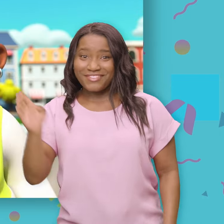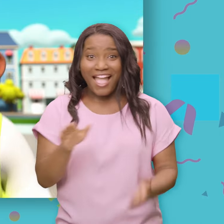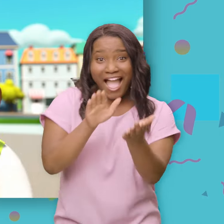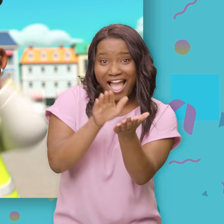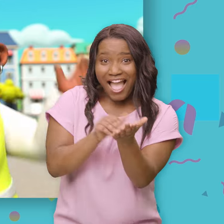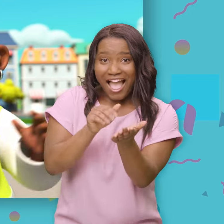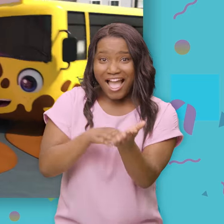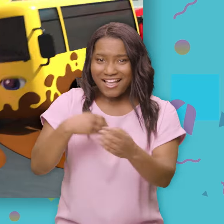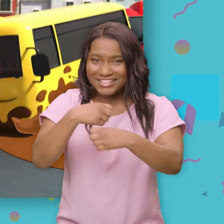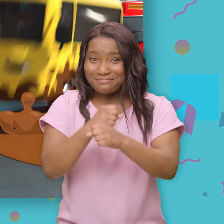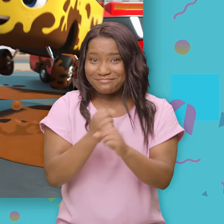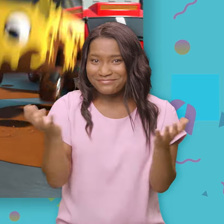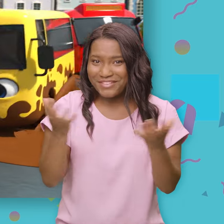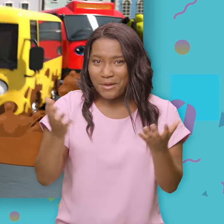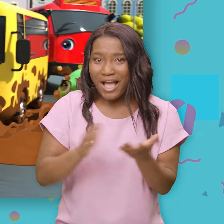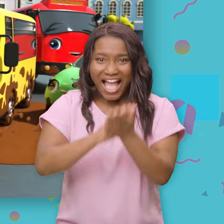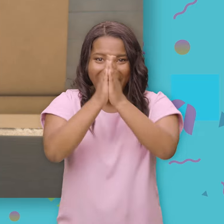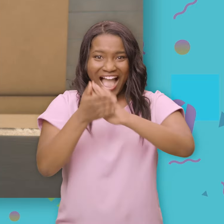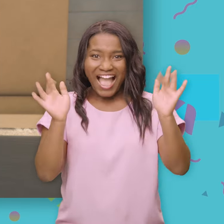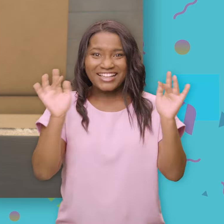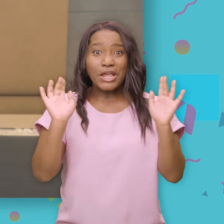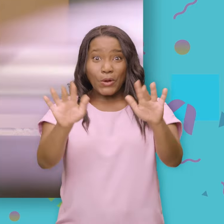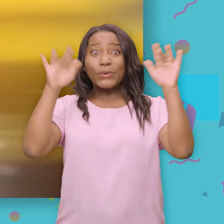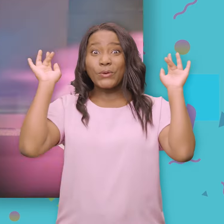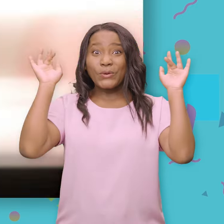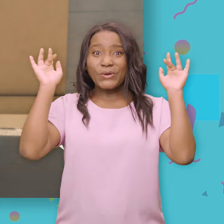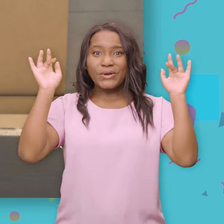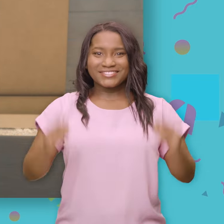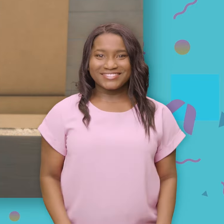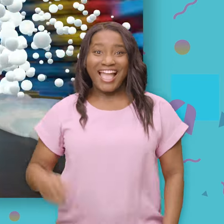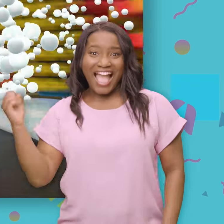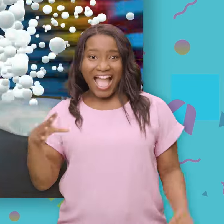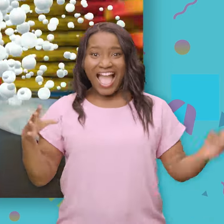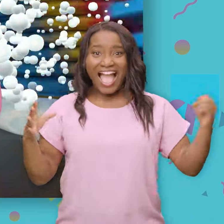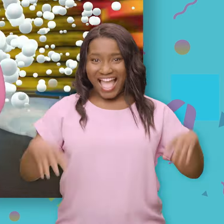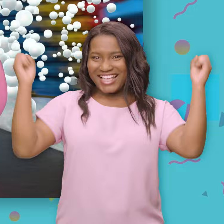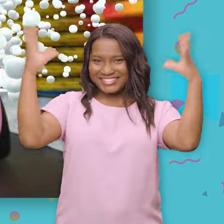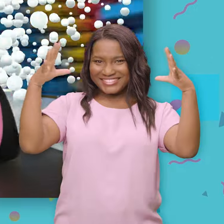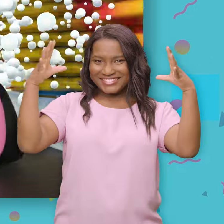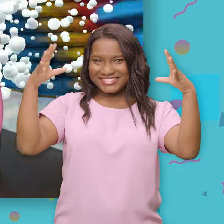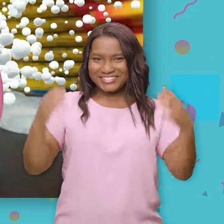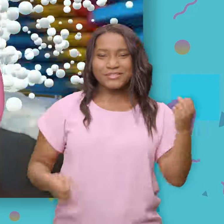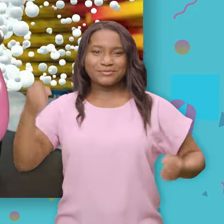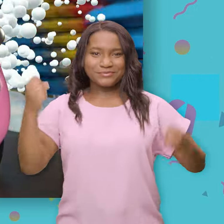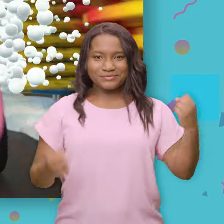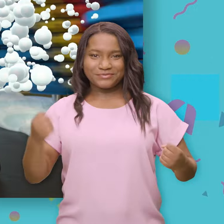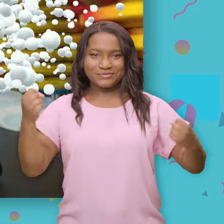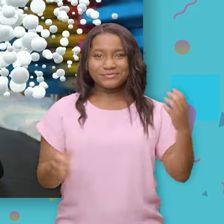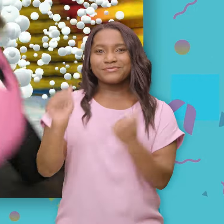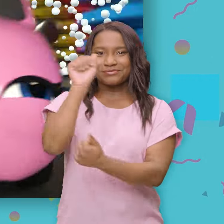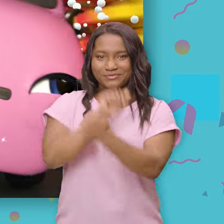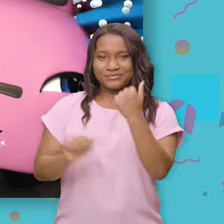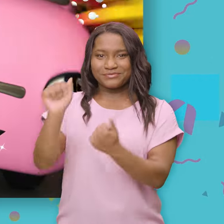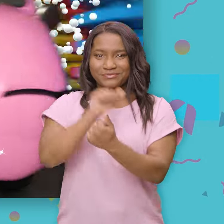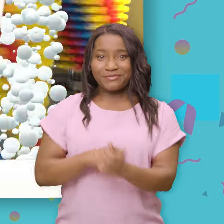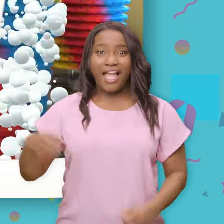blue. Bubbles make them shine like new. Splish, splish, splash, at the car